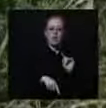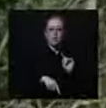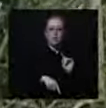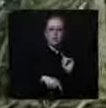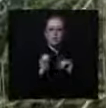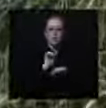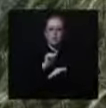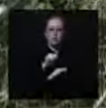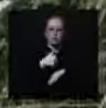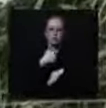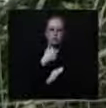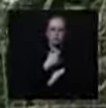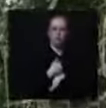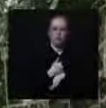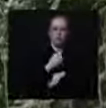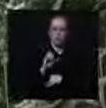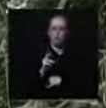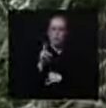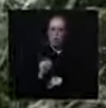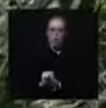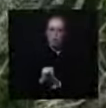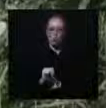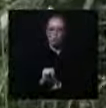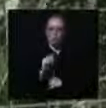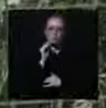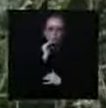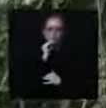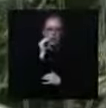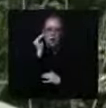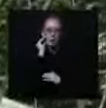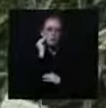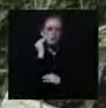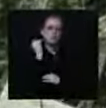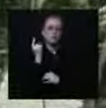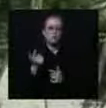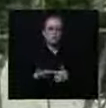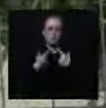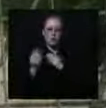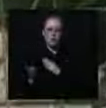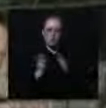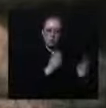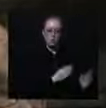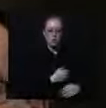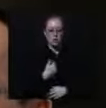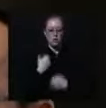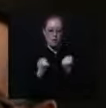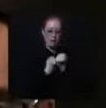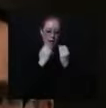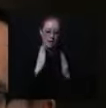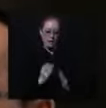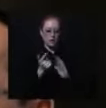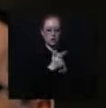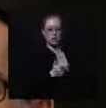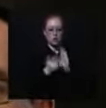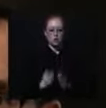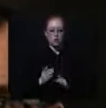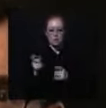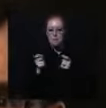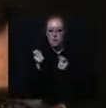situation to immediately provide for their own living and housing arrangements. We have advocates, we have attorneys, we have